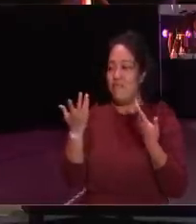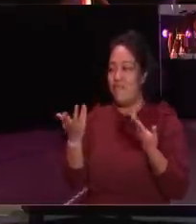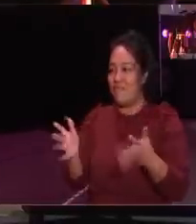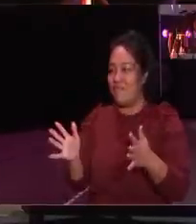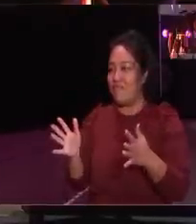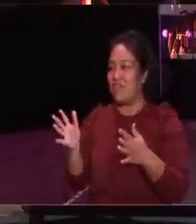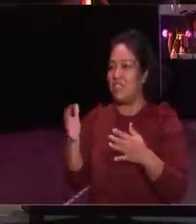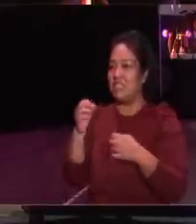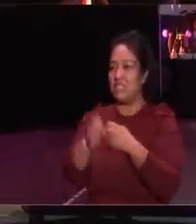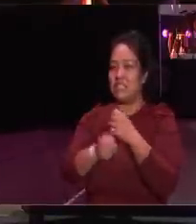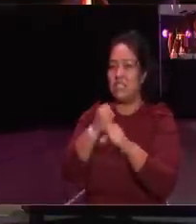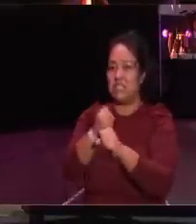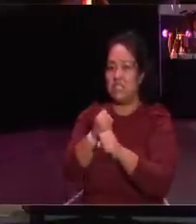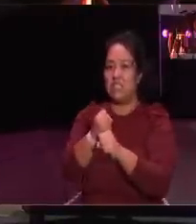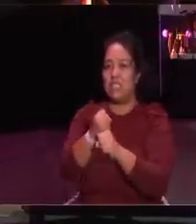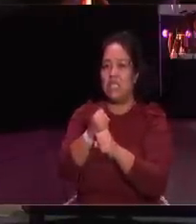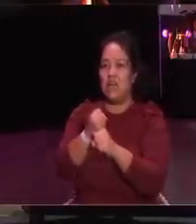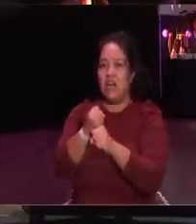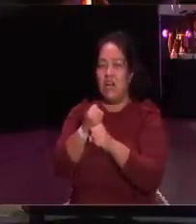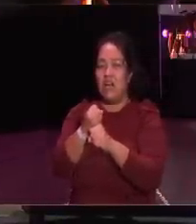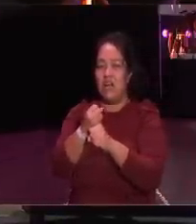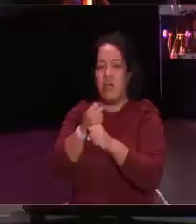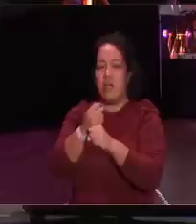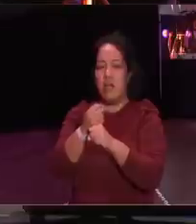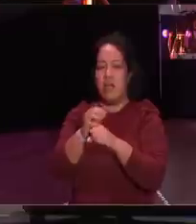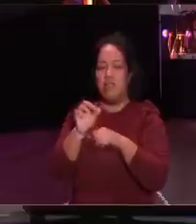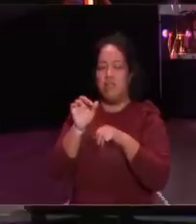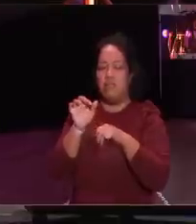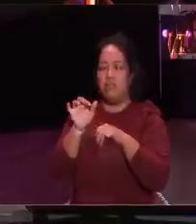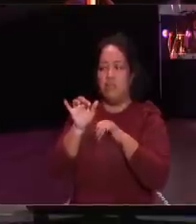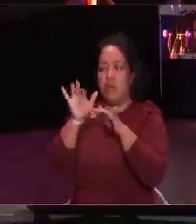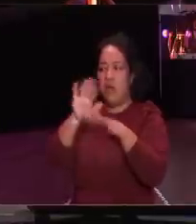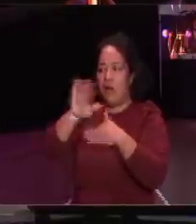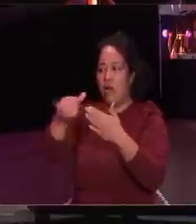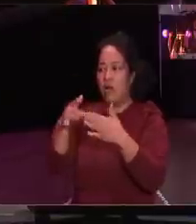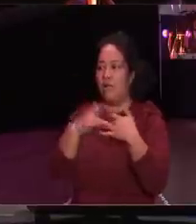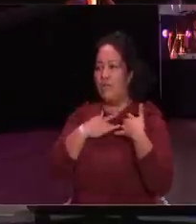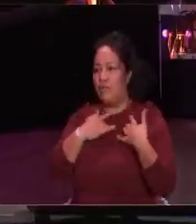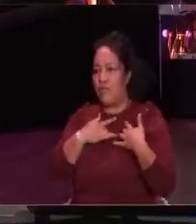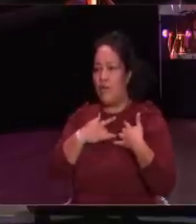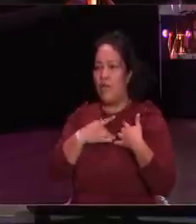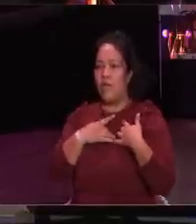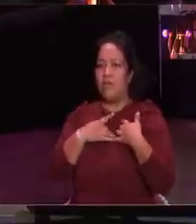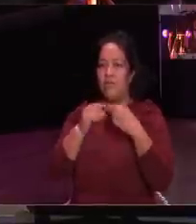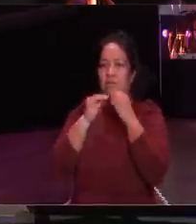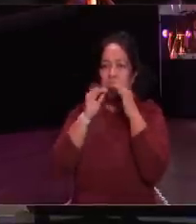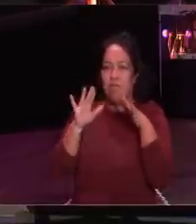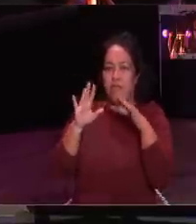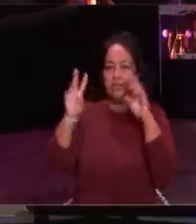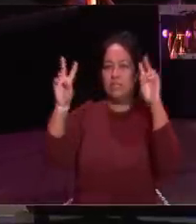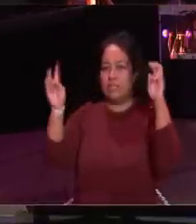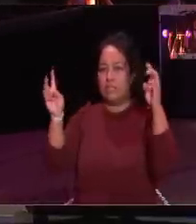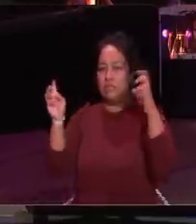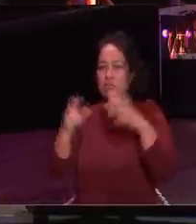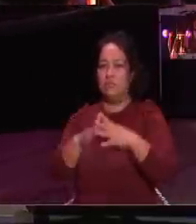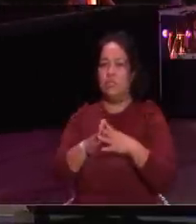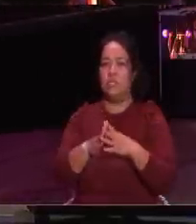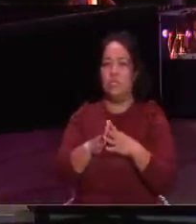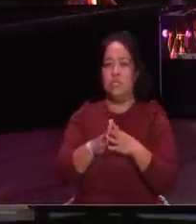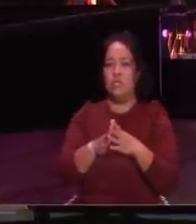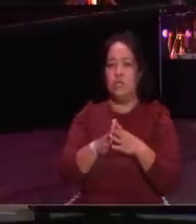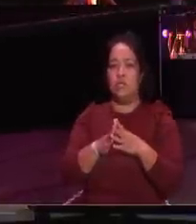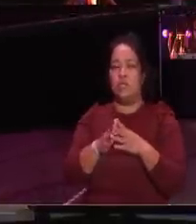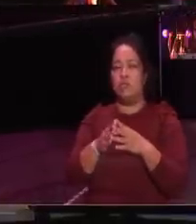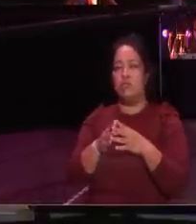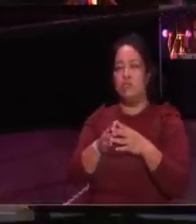ustedes. Leaving in all of your hearts. Este bendito tema que Dios me ha dado. This blessed theme that God has unidos given. Expandiendo el reino